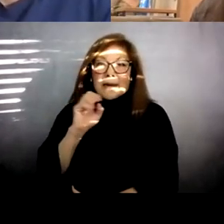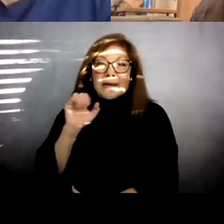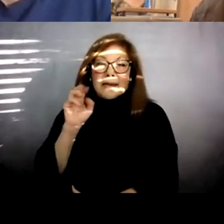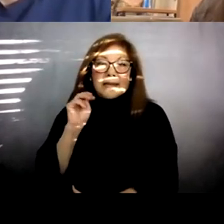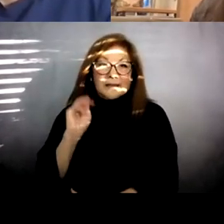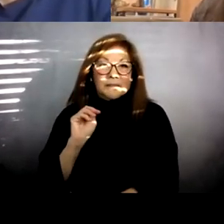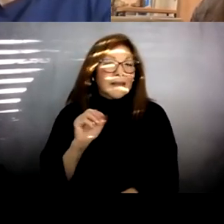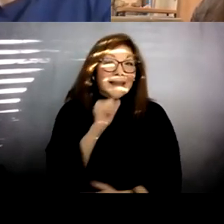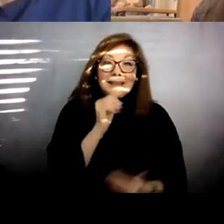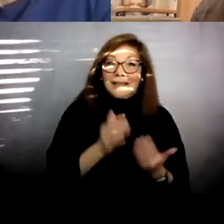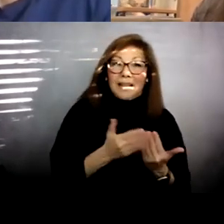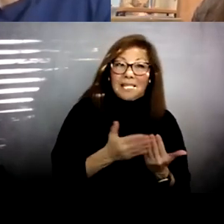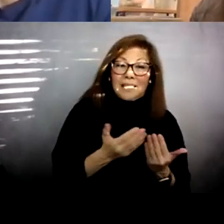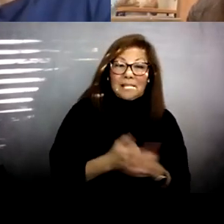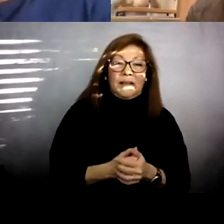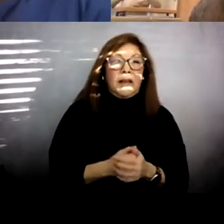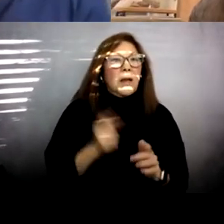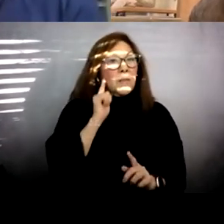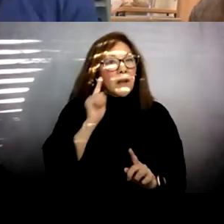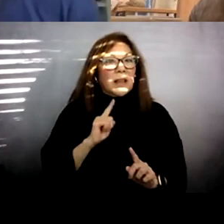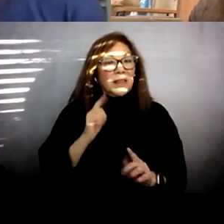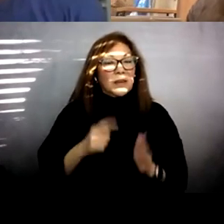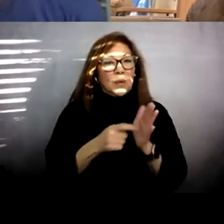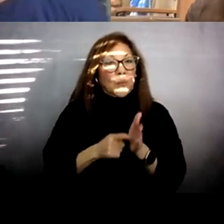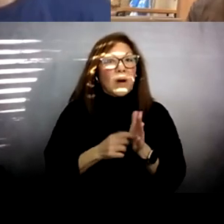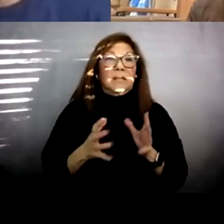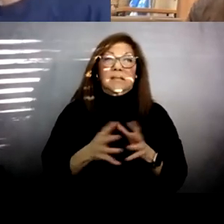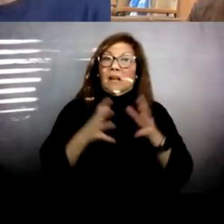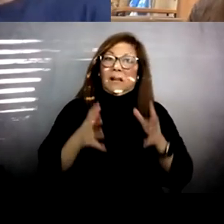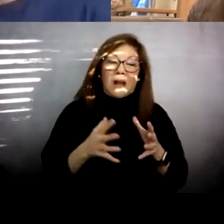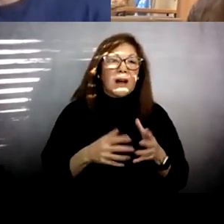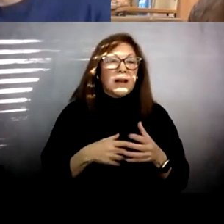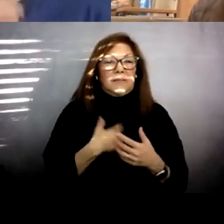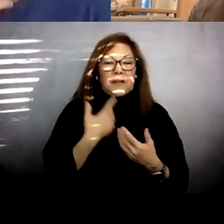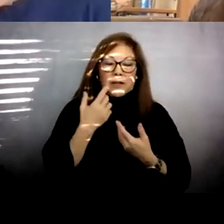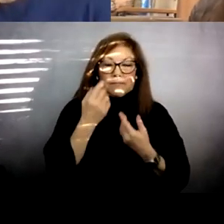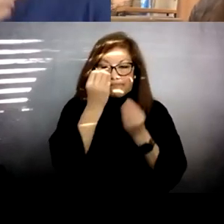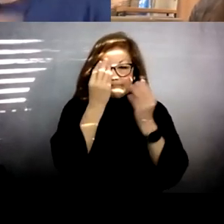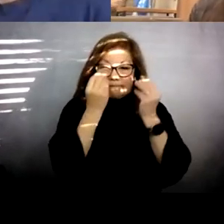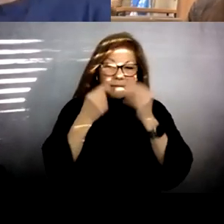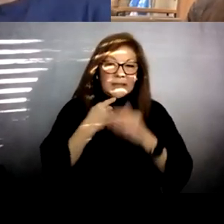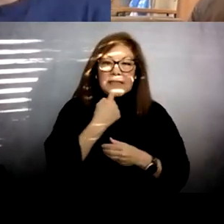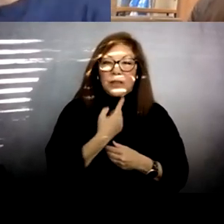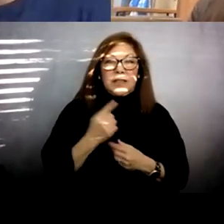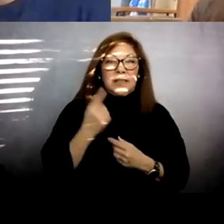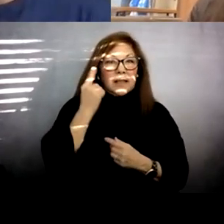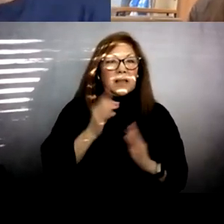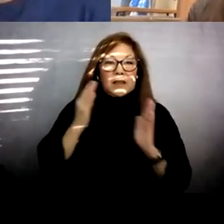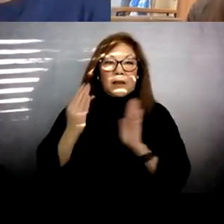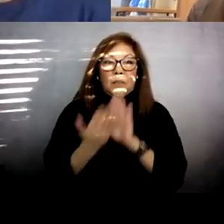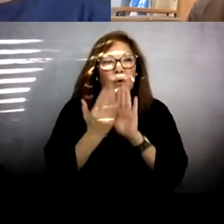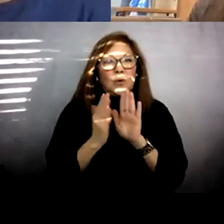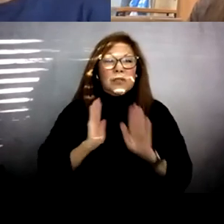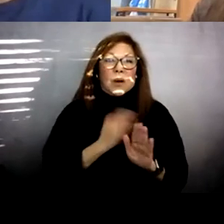It's not easy, but it's I think it requires a lot of deliberate intention that we try to approach all of our